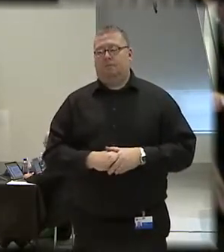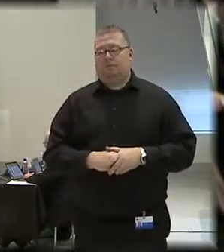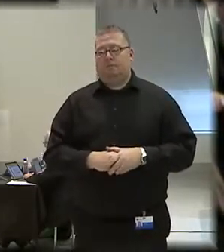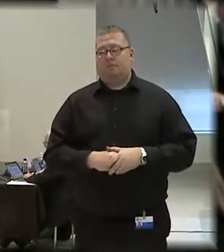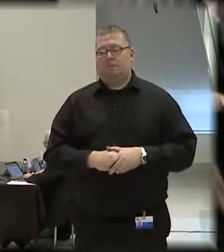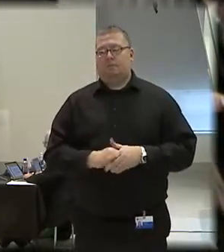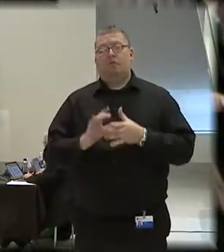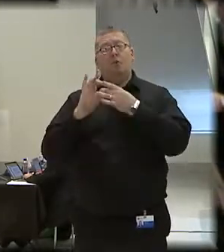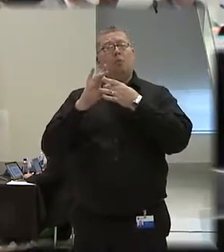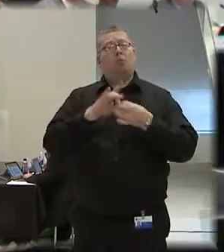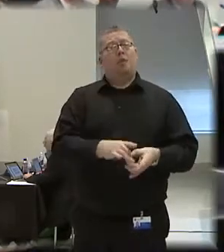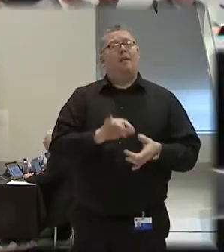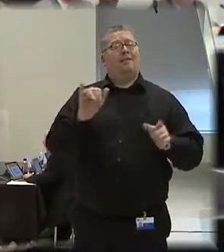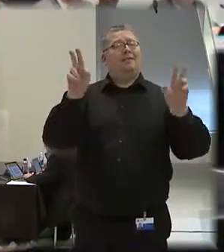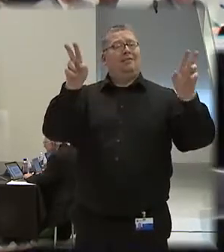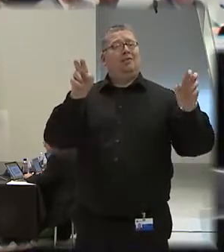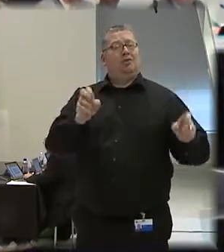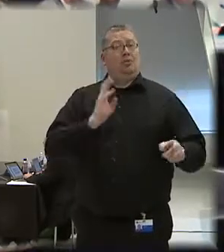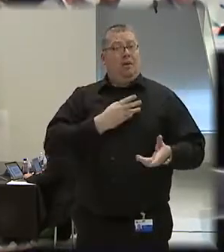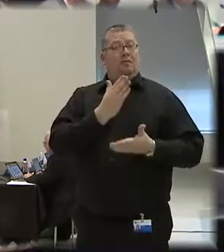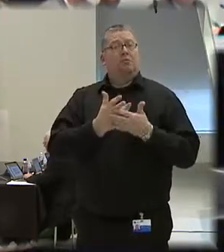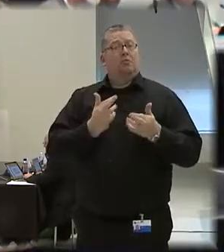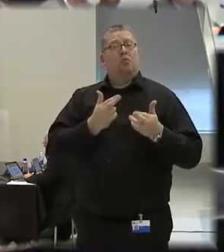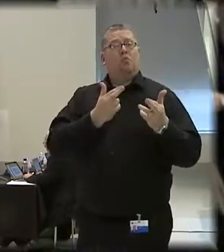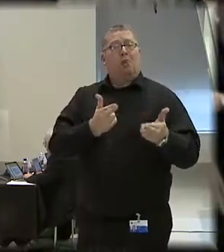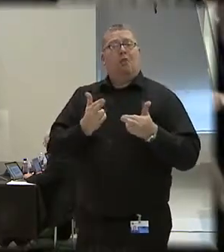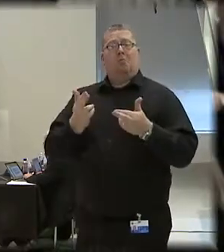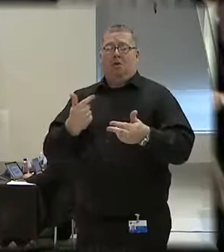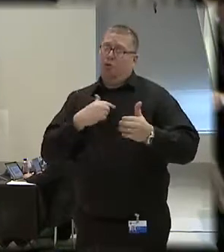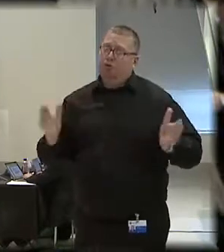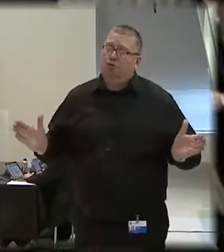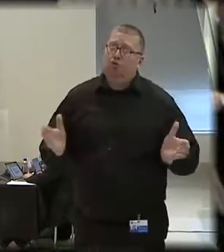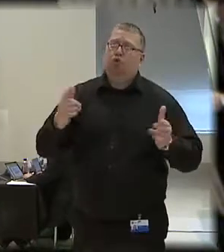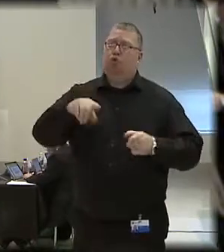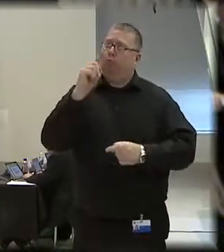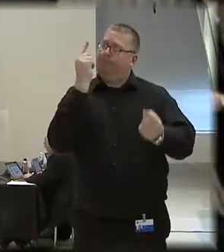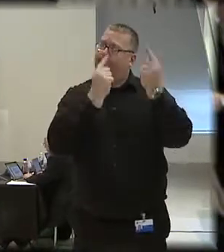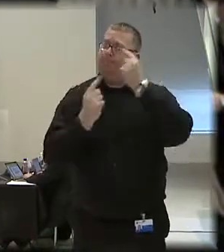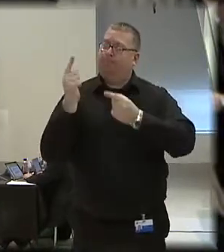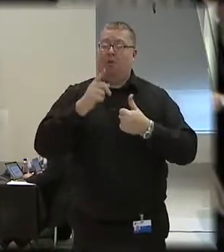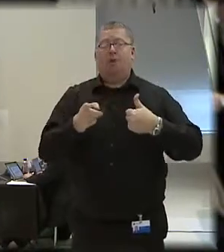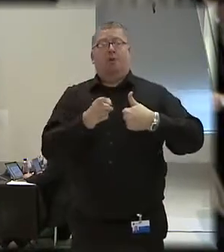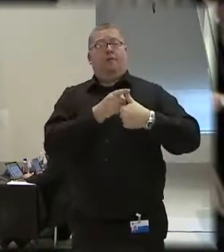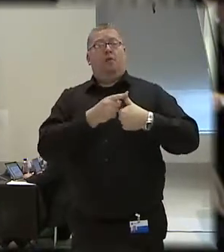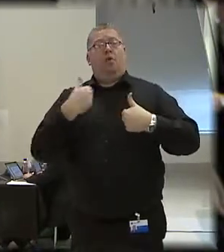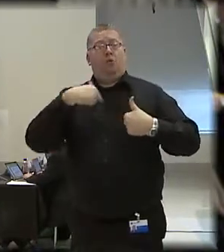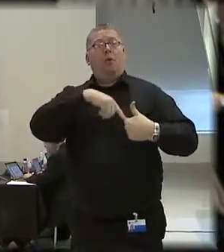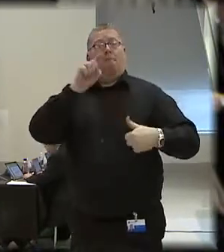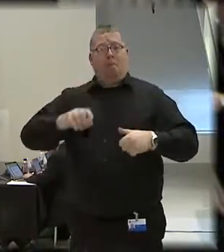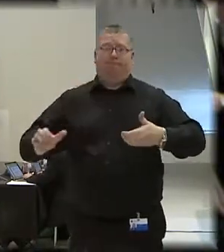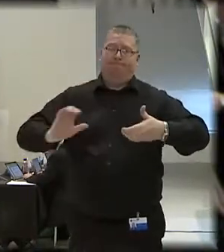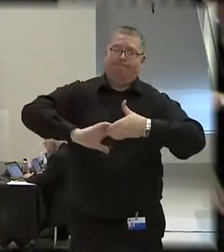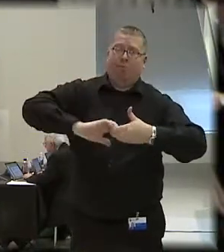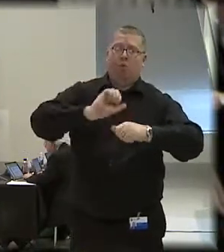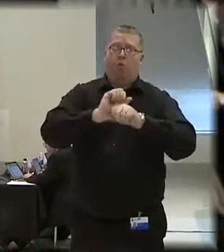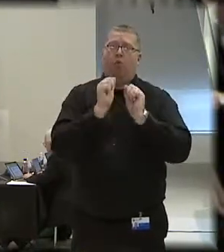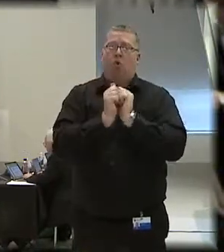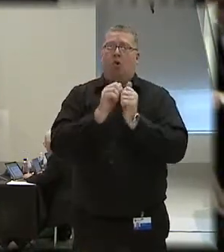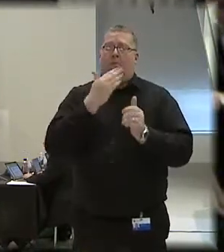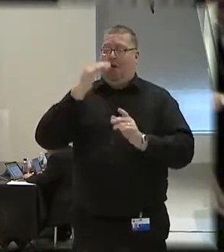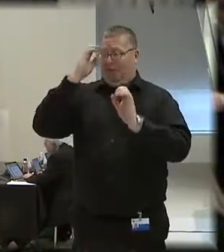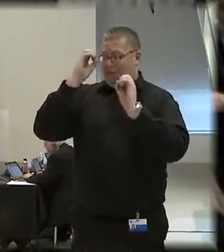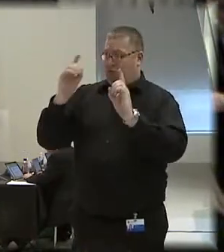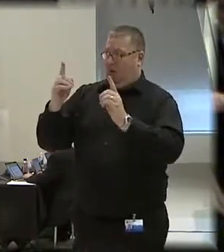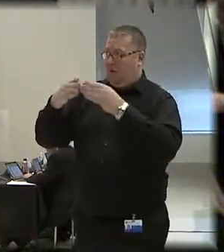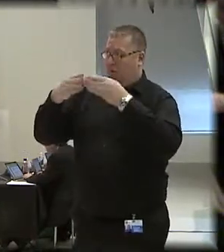In light of these facts, we have several recommendations that we urge you to strongly consider. First, we must work together to better educate the public